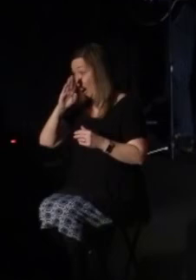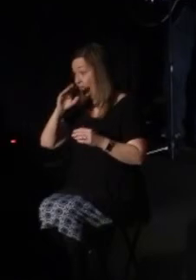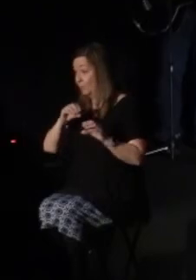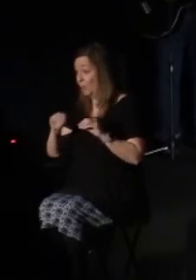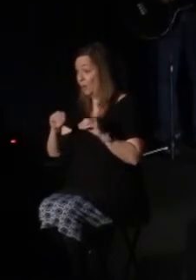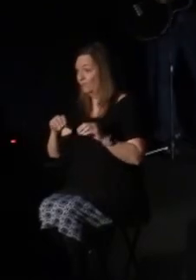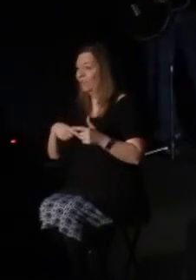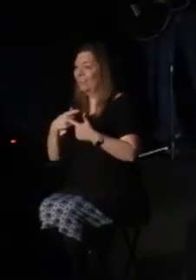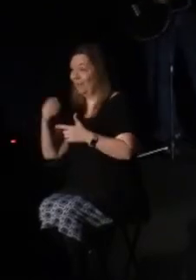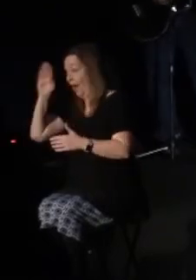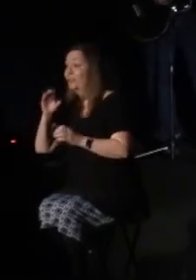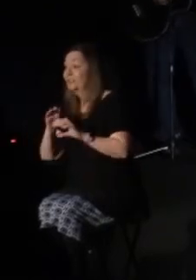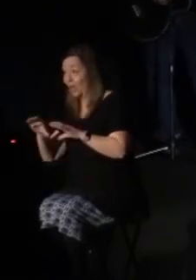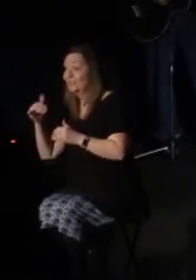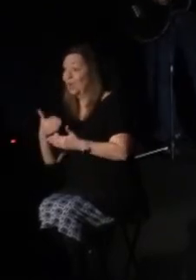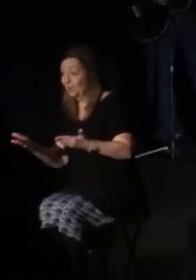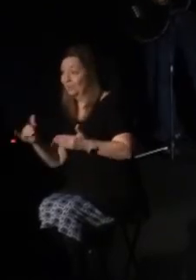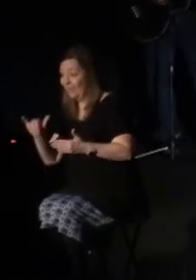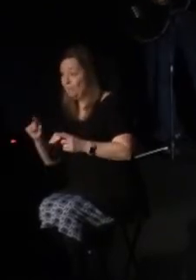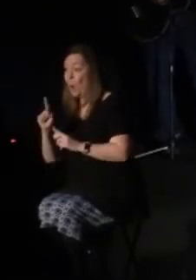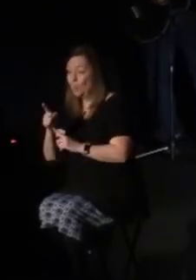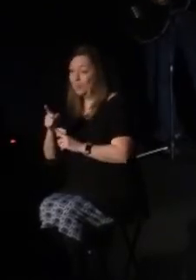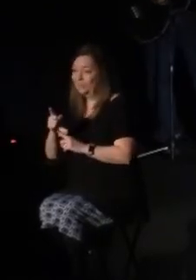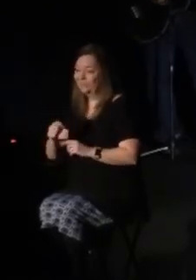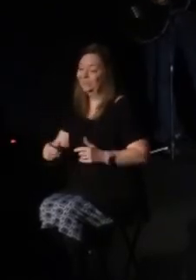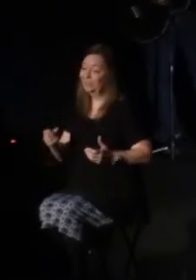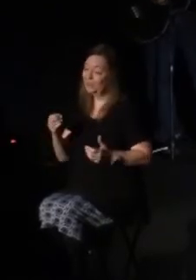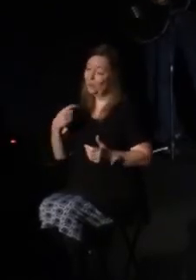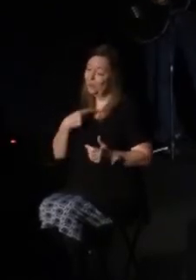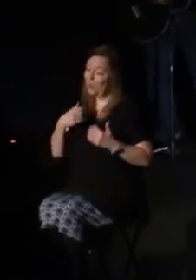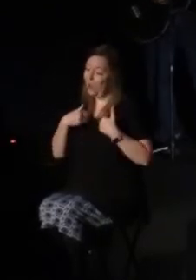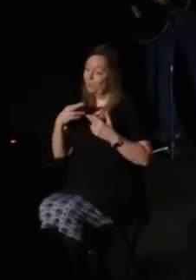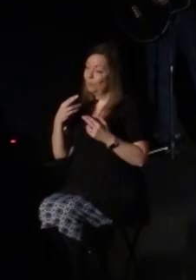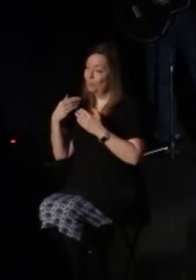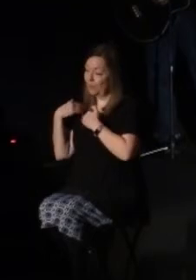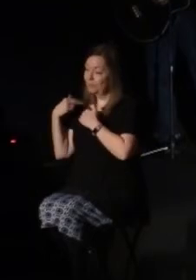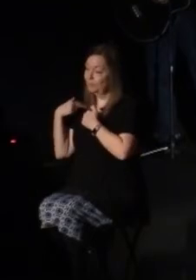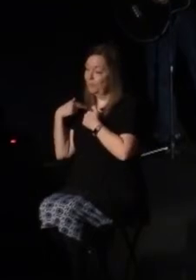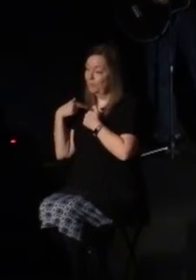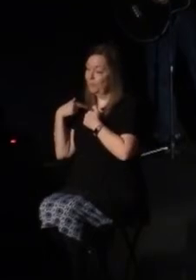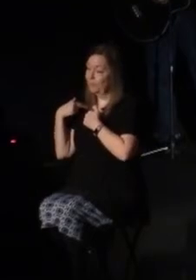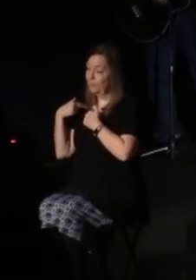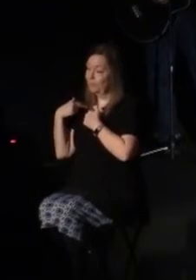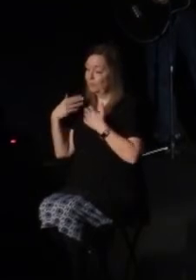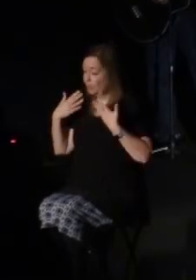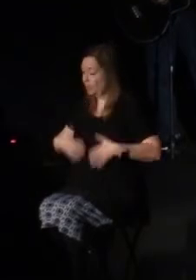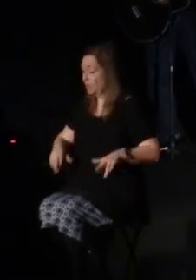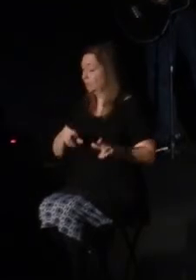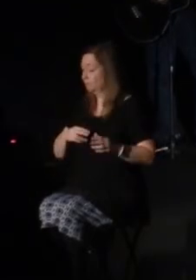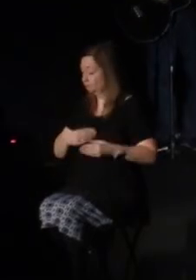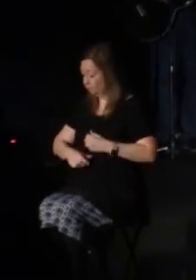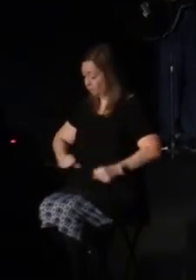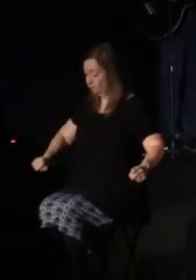expected time we think he's going to return, he'll return. And so we have a responsibility to put on our robes and tie